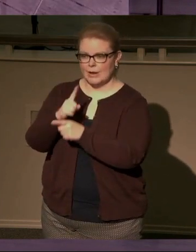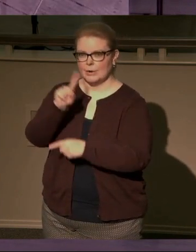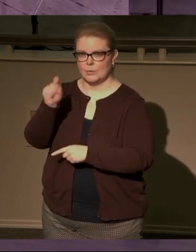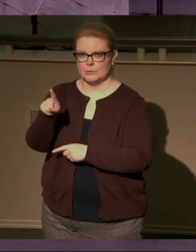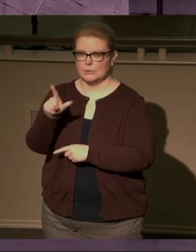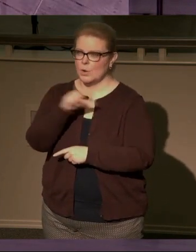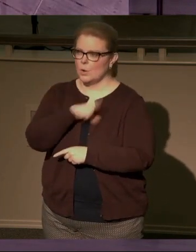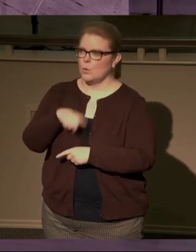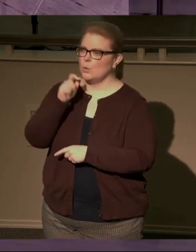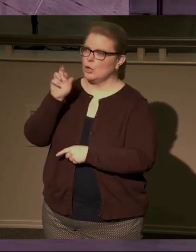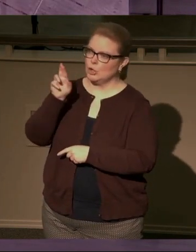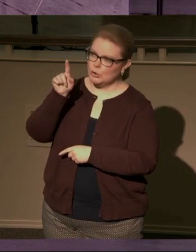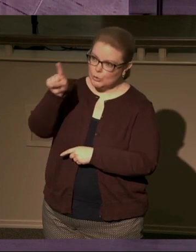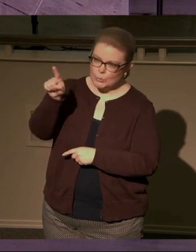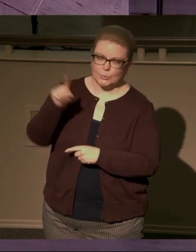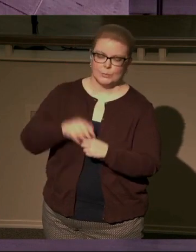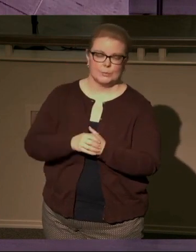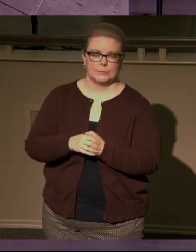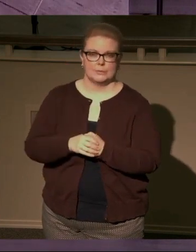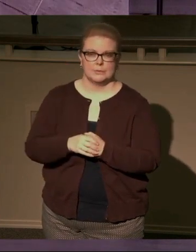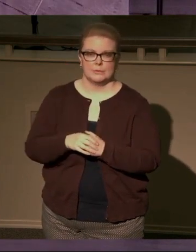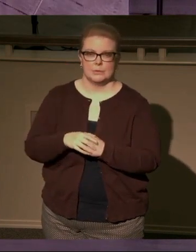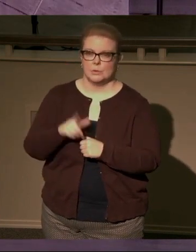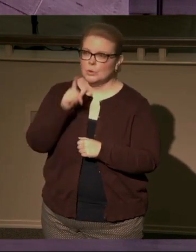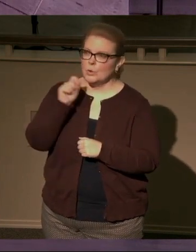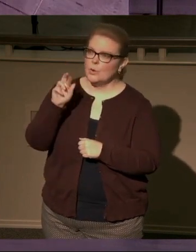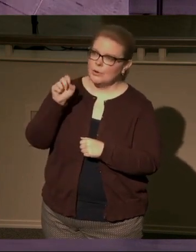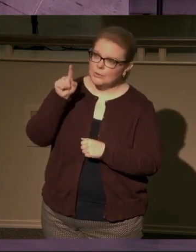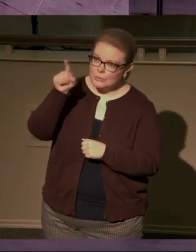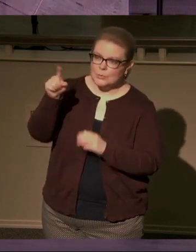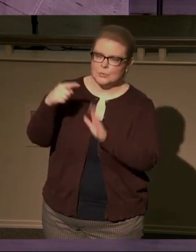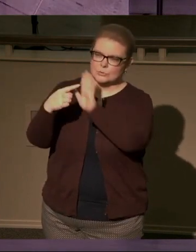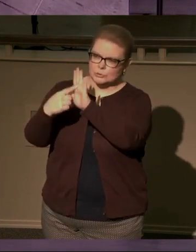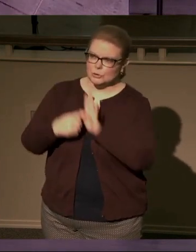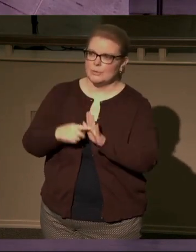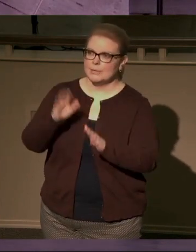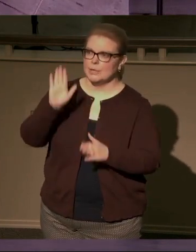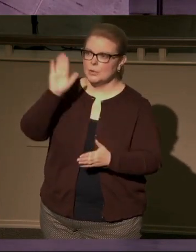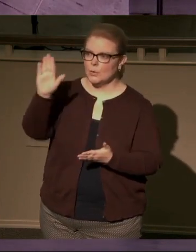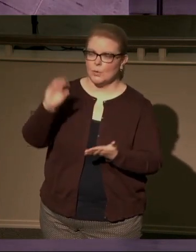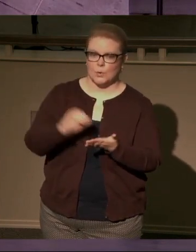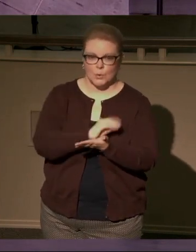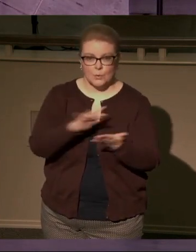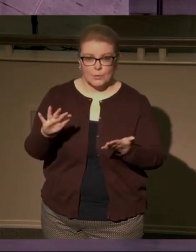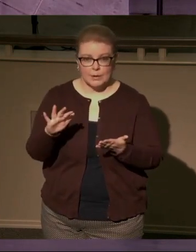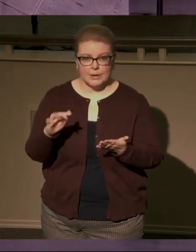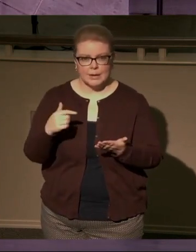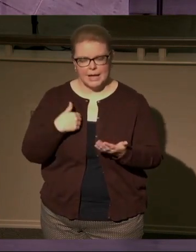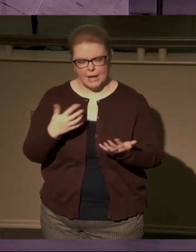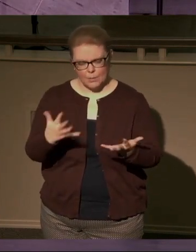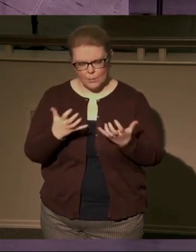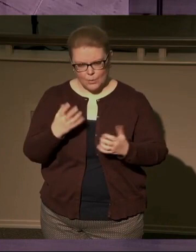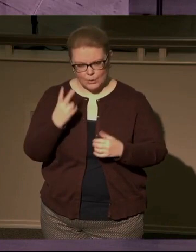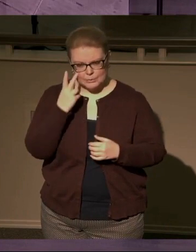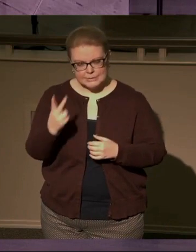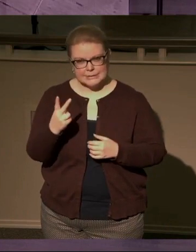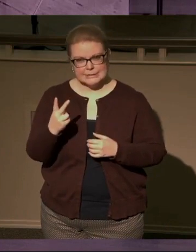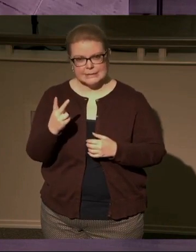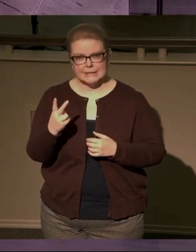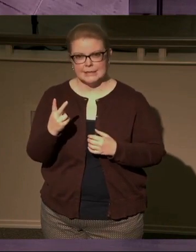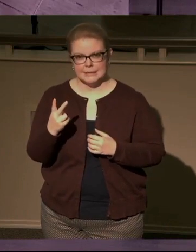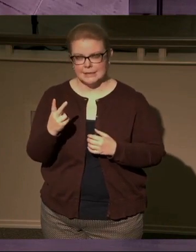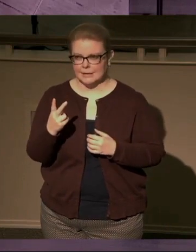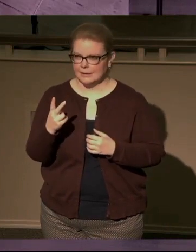you? Lord, who are you? Show me your glory, because I want to see the fullness